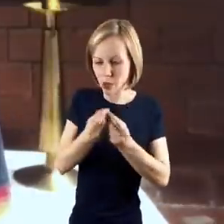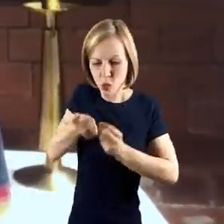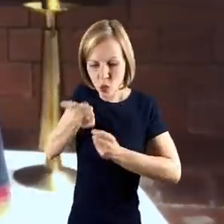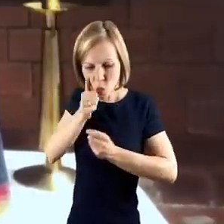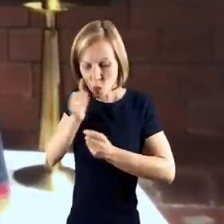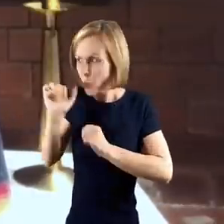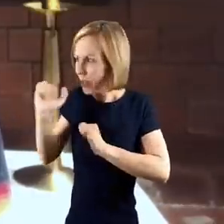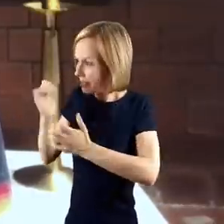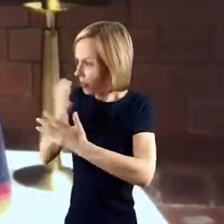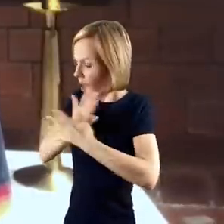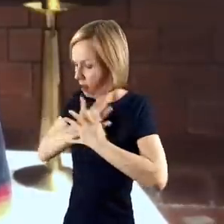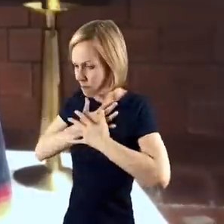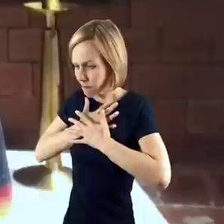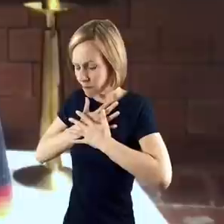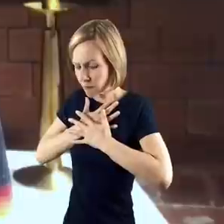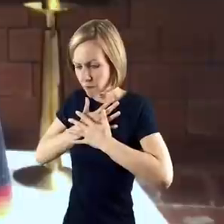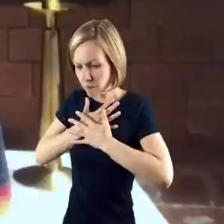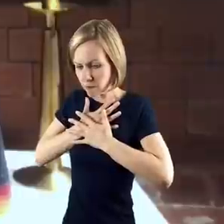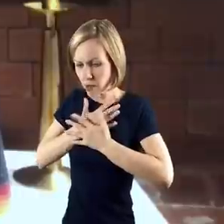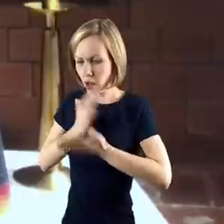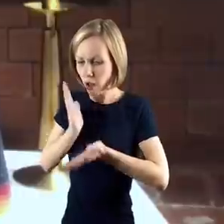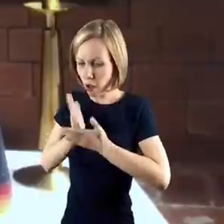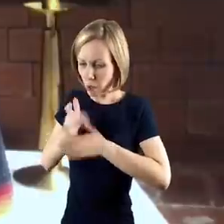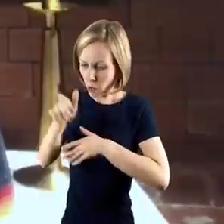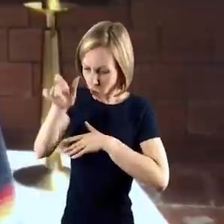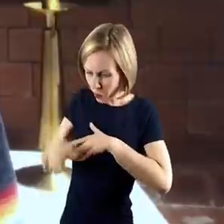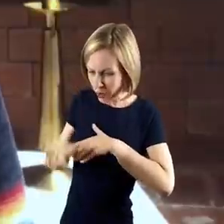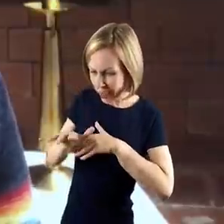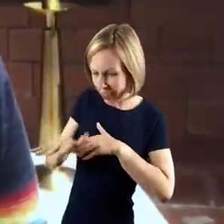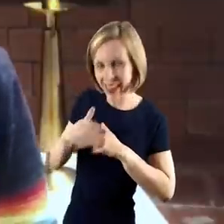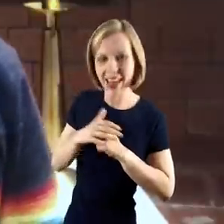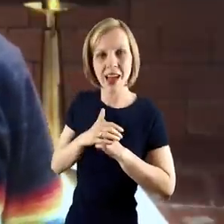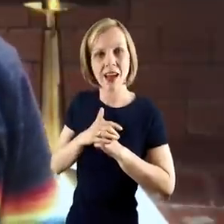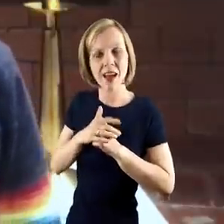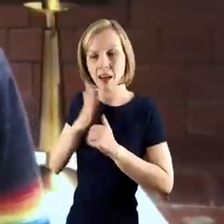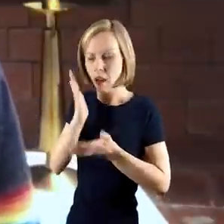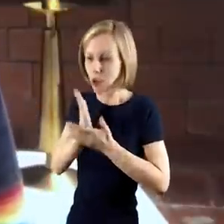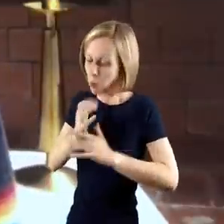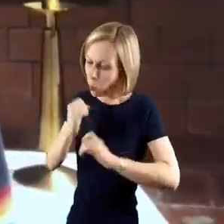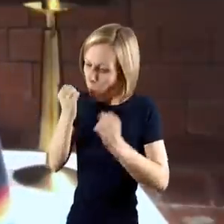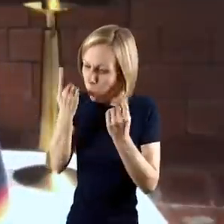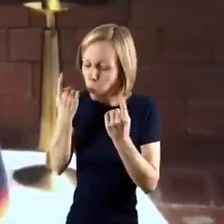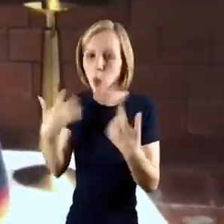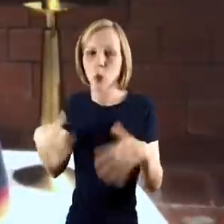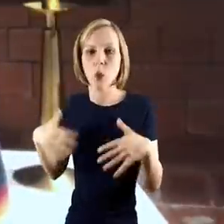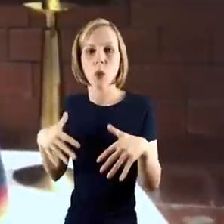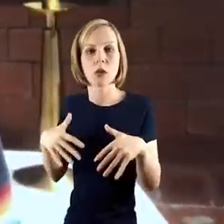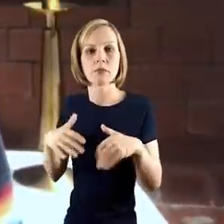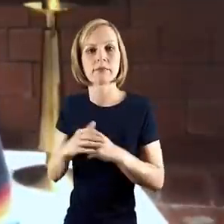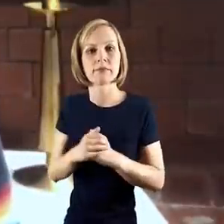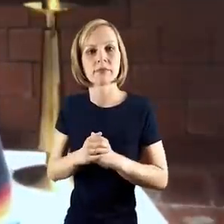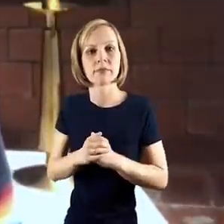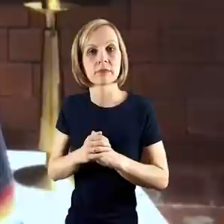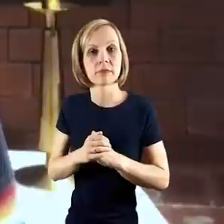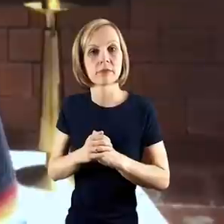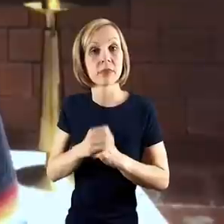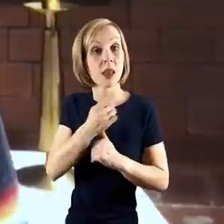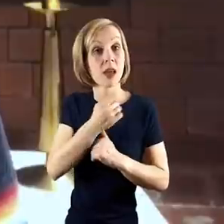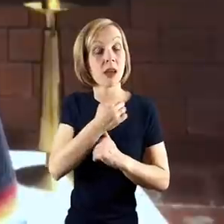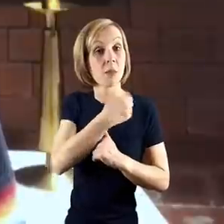human flesh profoundly. And Mary became the centre of the early church.